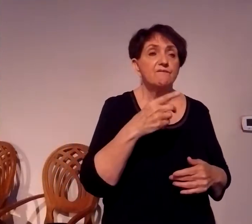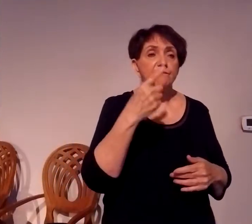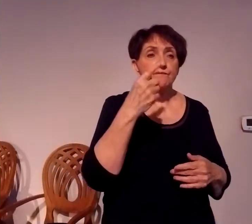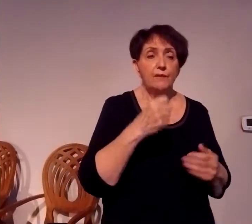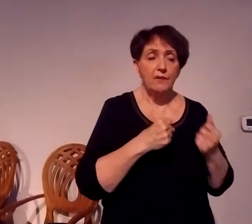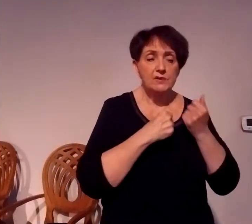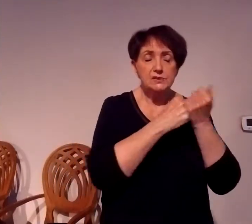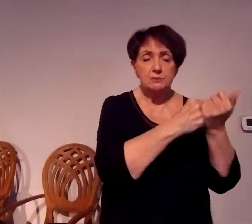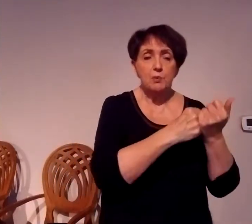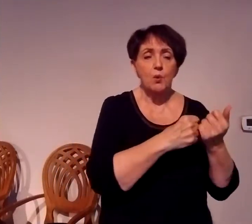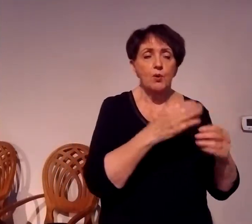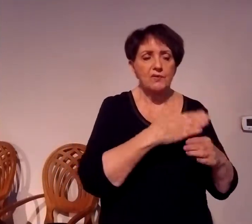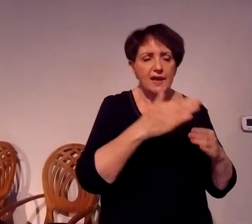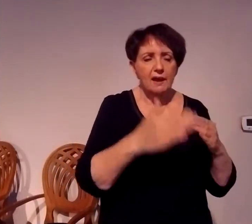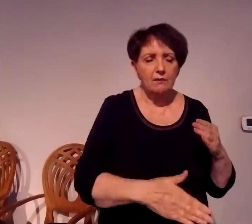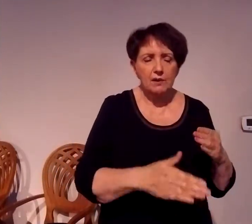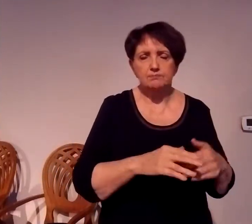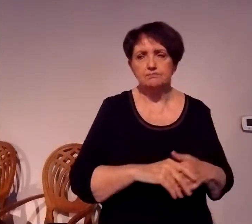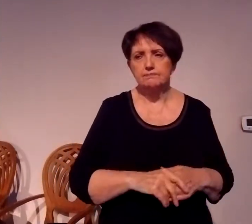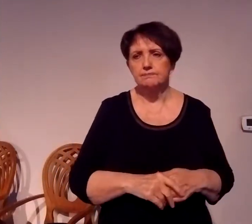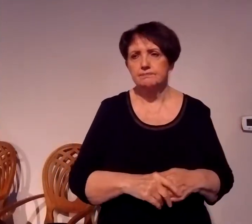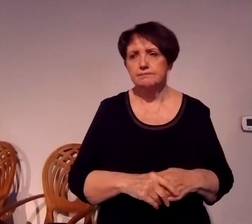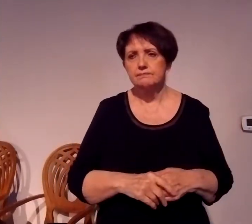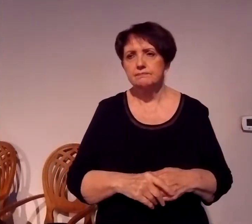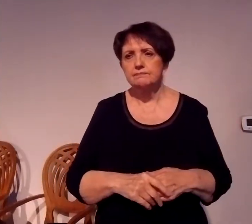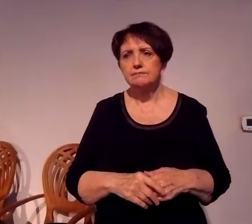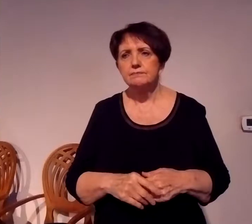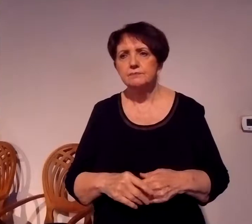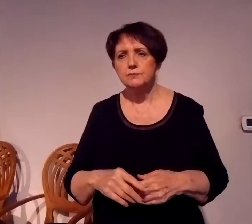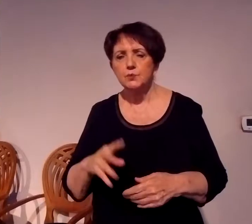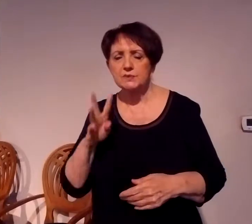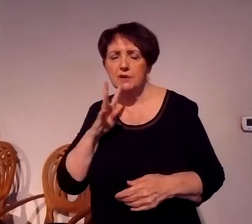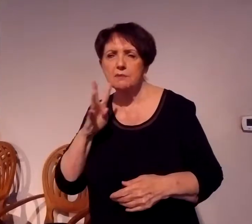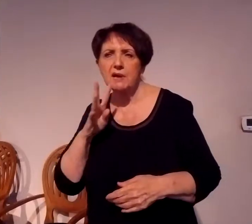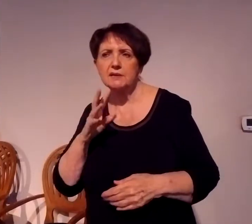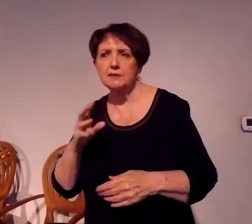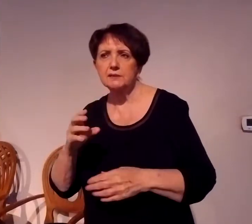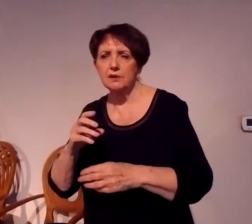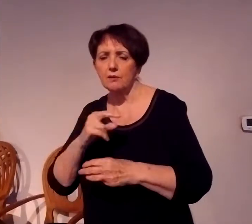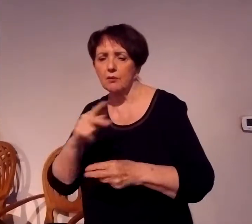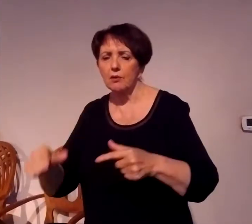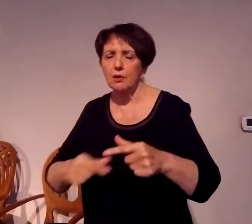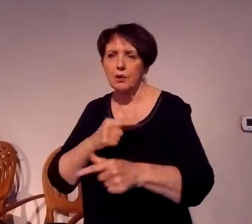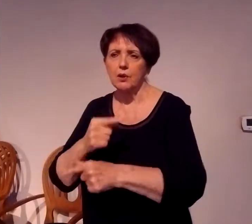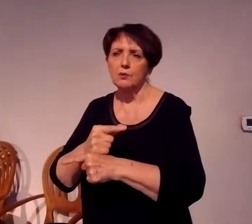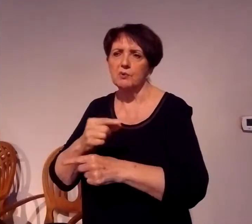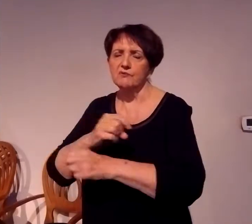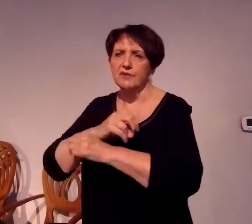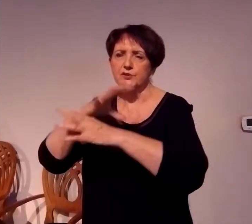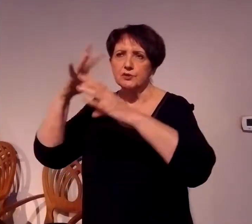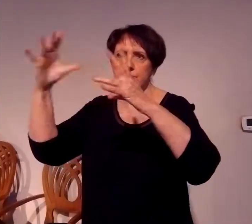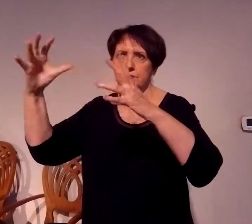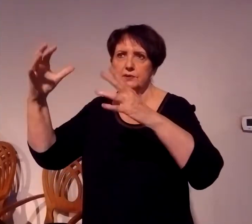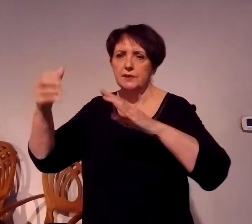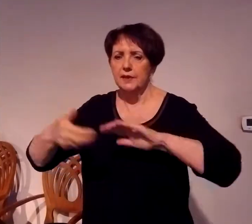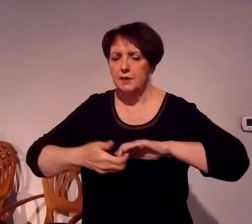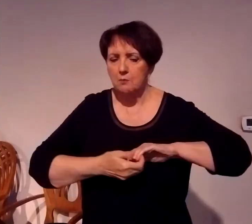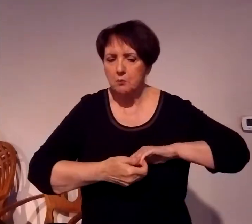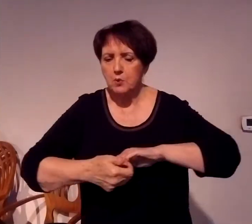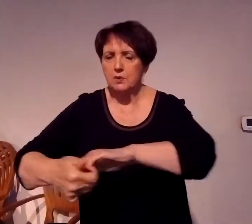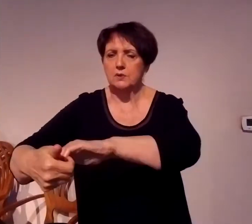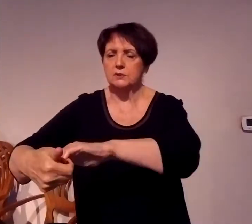these outcomes that we envision. We speak about it in our global vision. And we let it pull us forward.